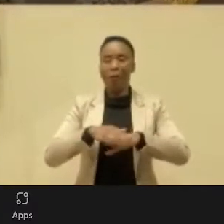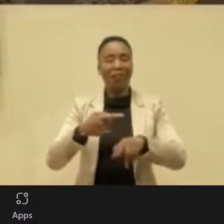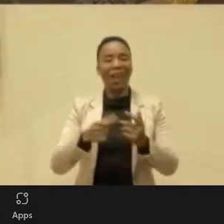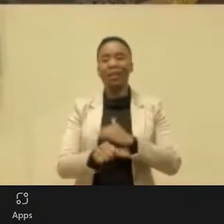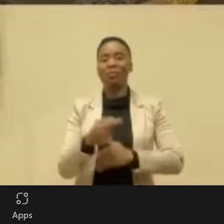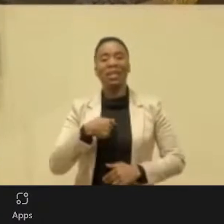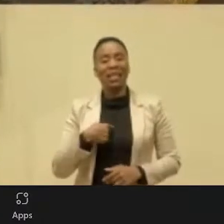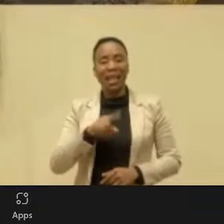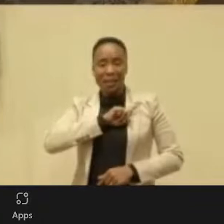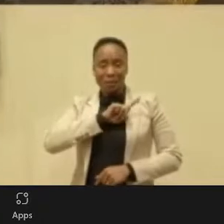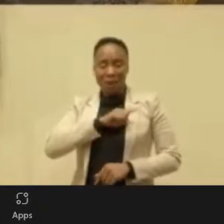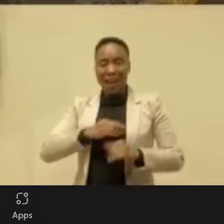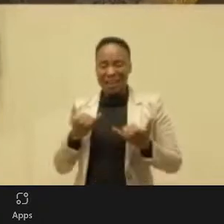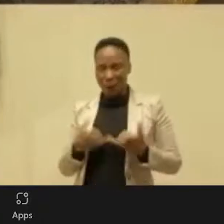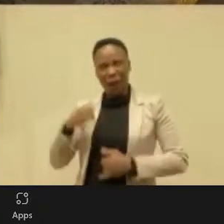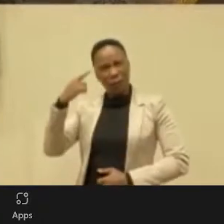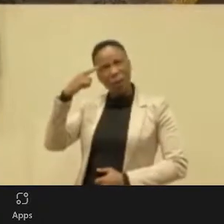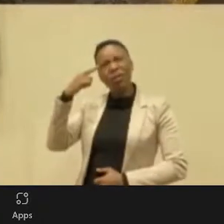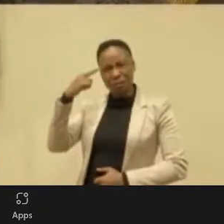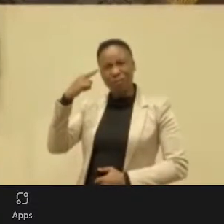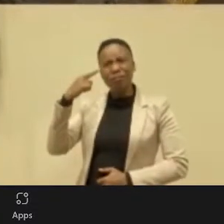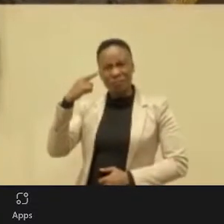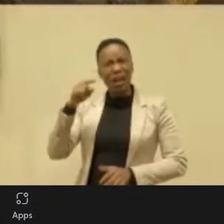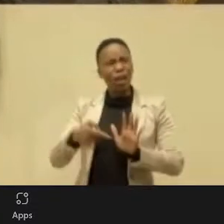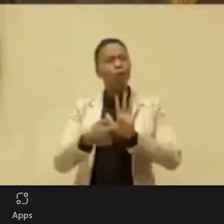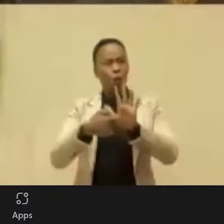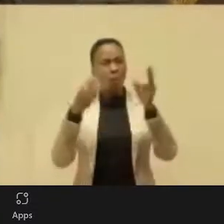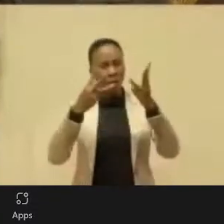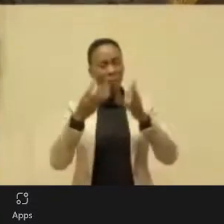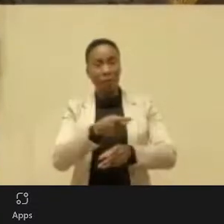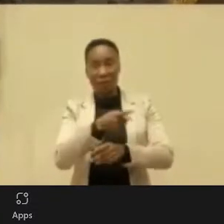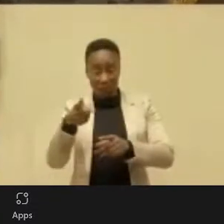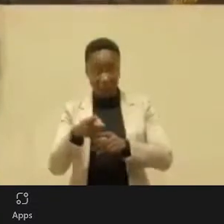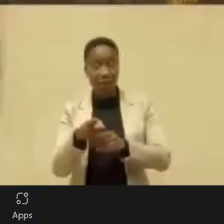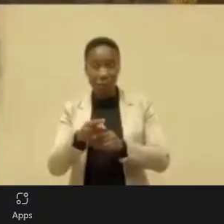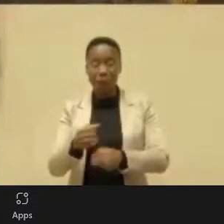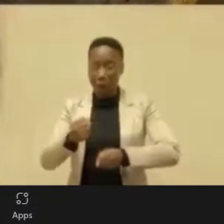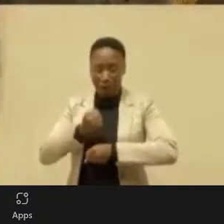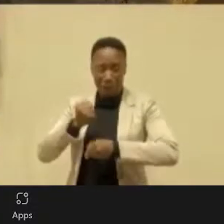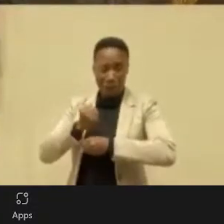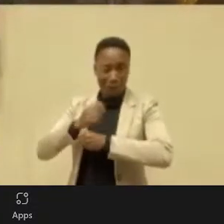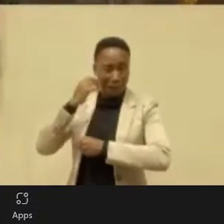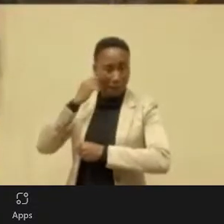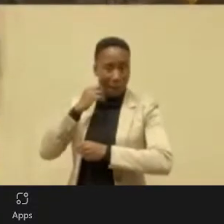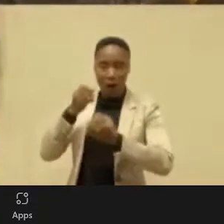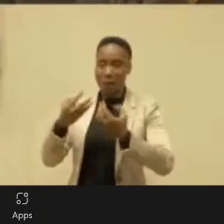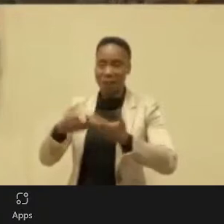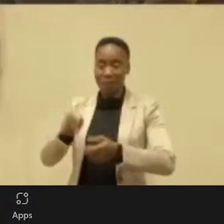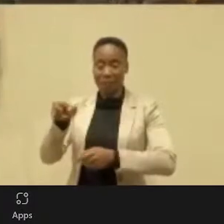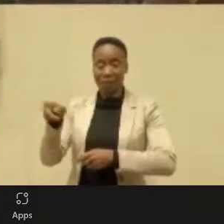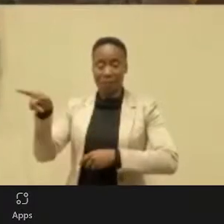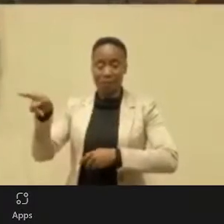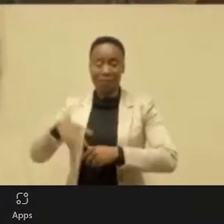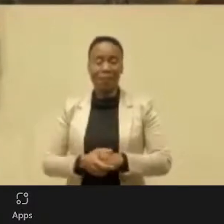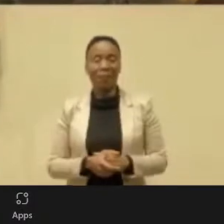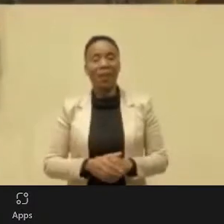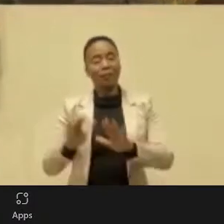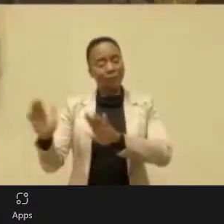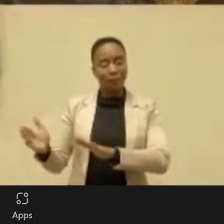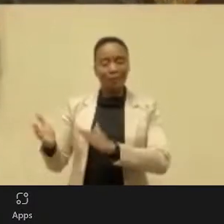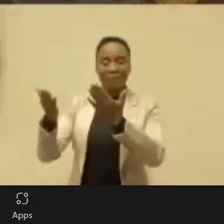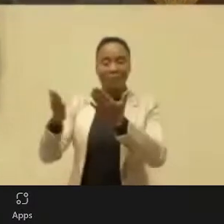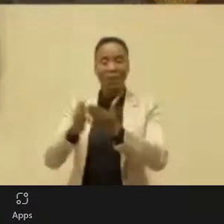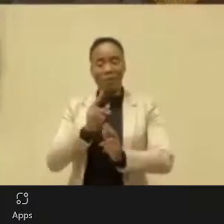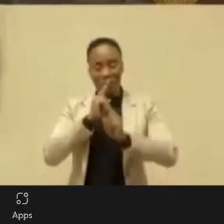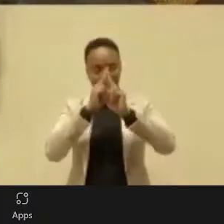a reason why i thought let me show the people of this hard-working person i i